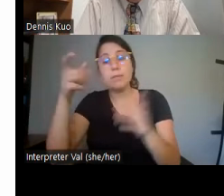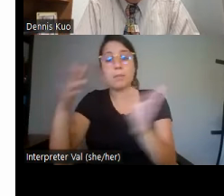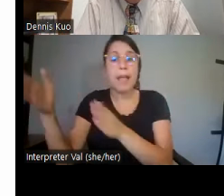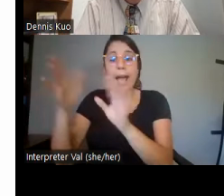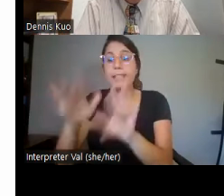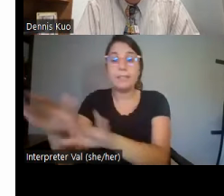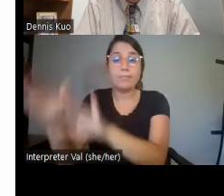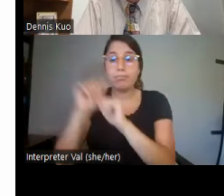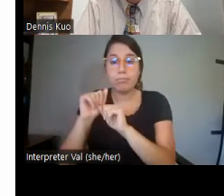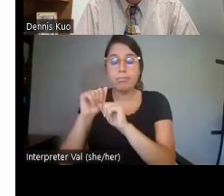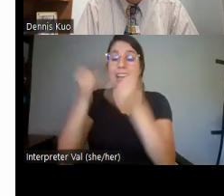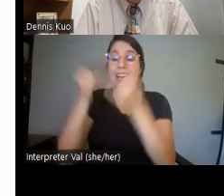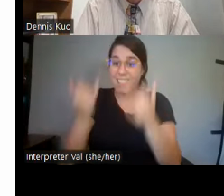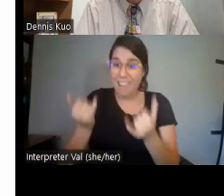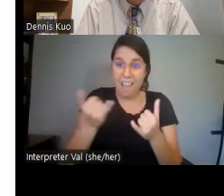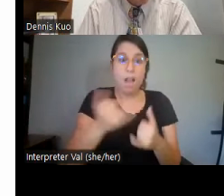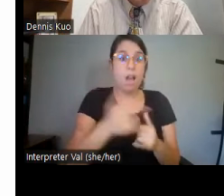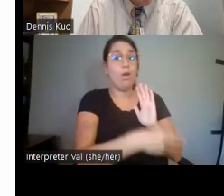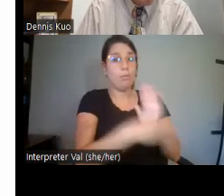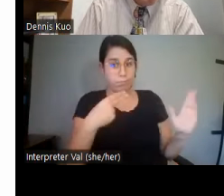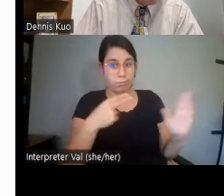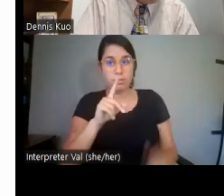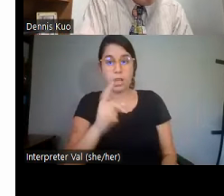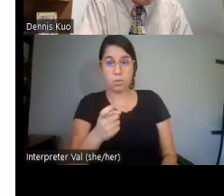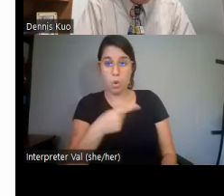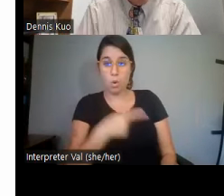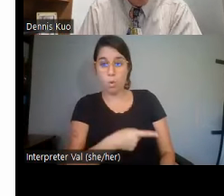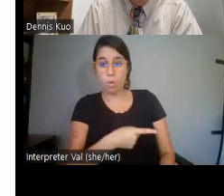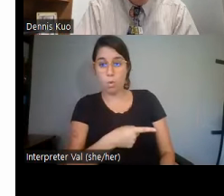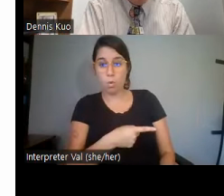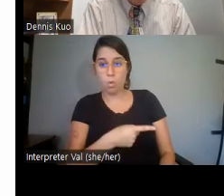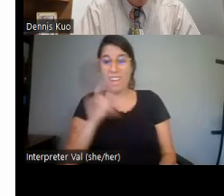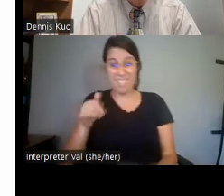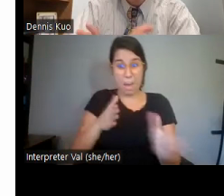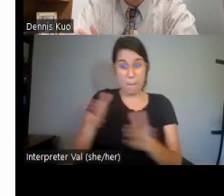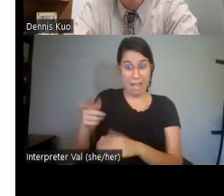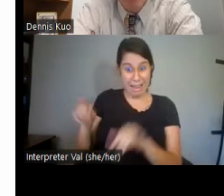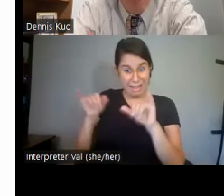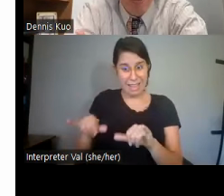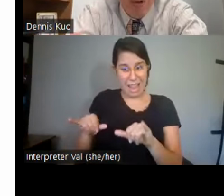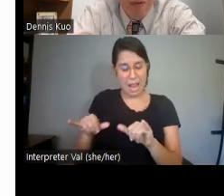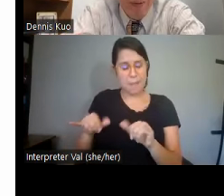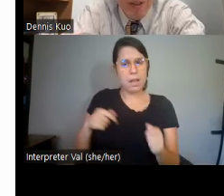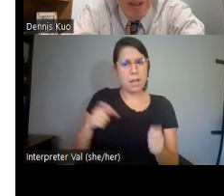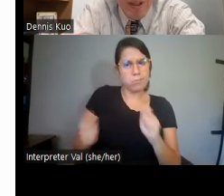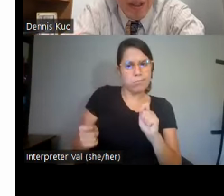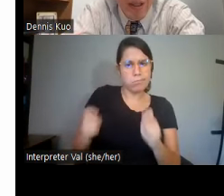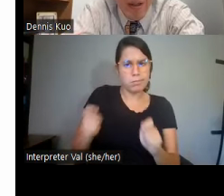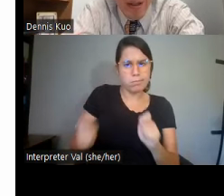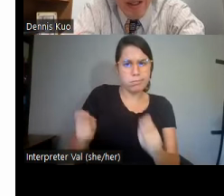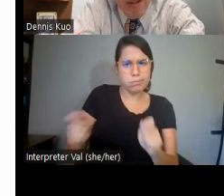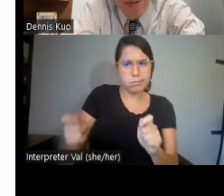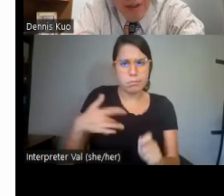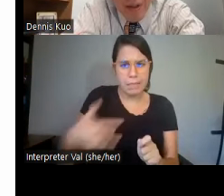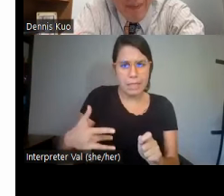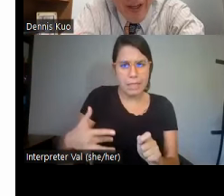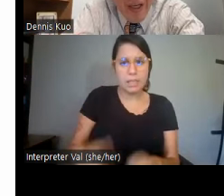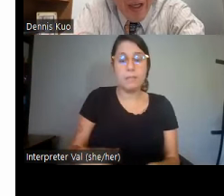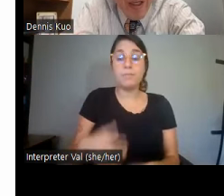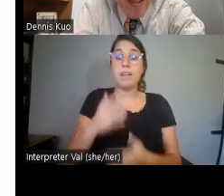have a diagnosis, when you get a diagnosis, those plans start to change. In some cases, we'll hear families tell us that they get